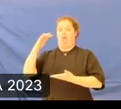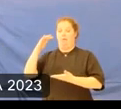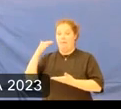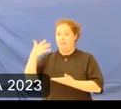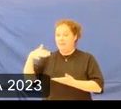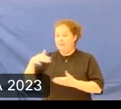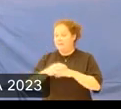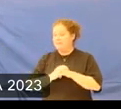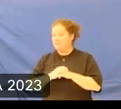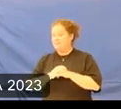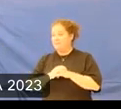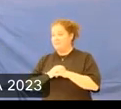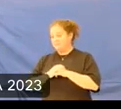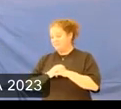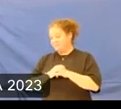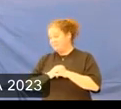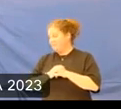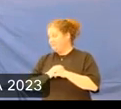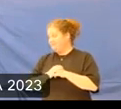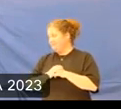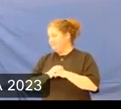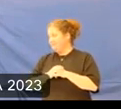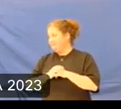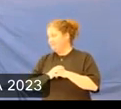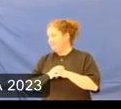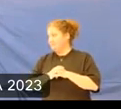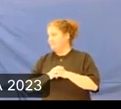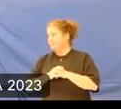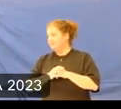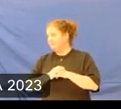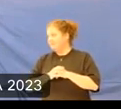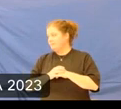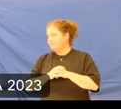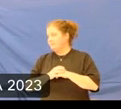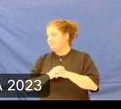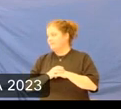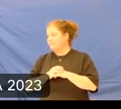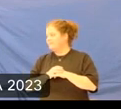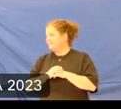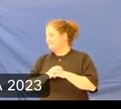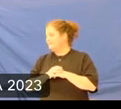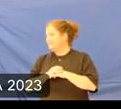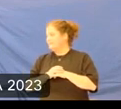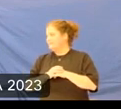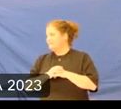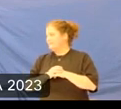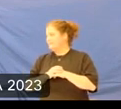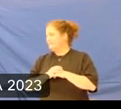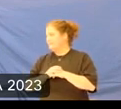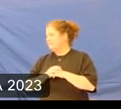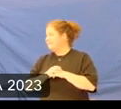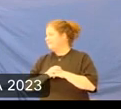and then I think finally, we've got obviously underdeveloped topics. And I said the pragmatics of sign